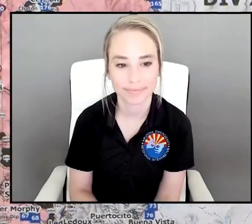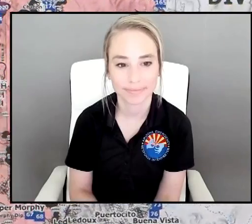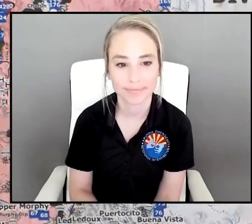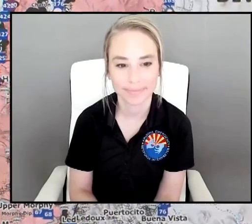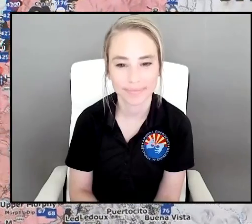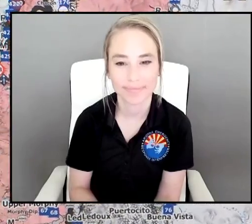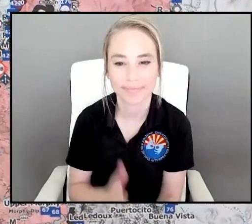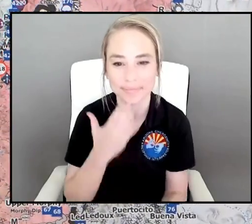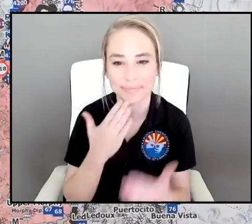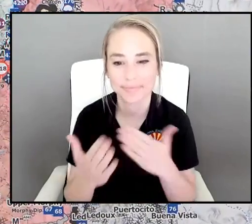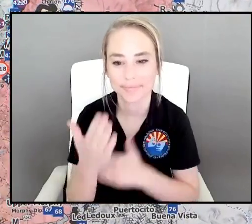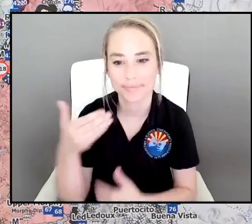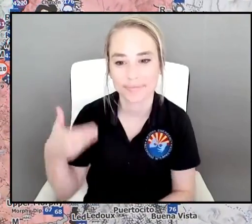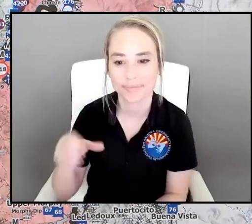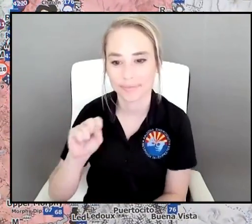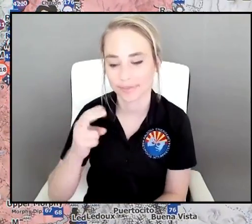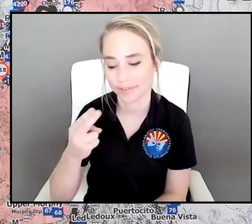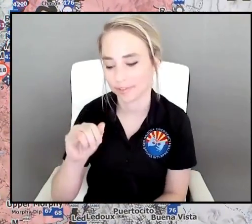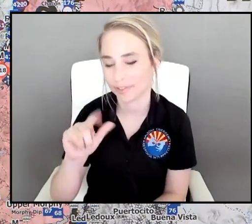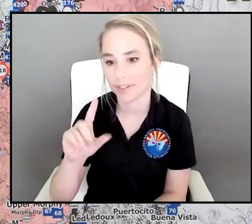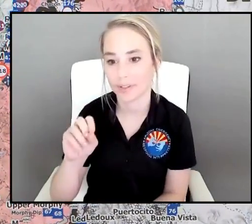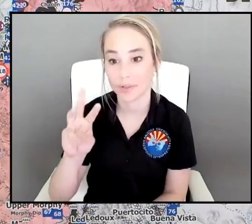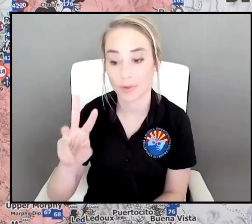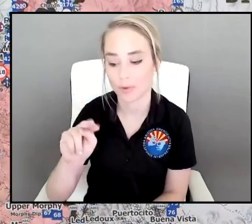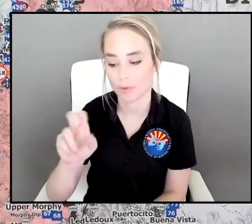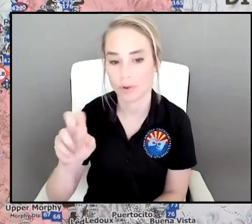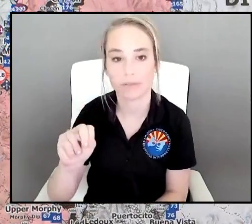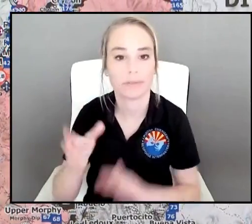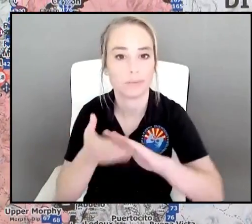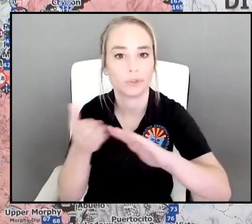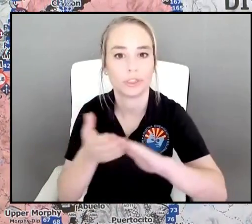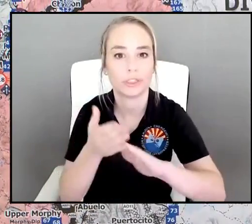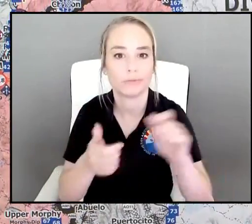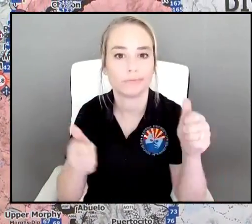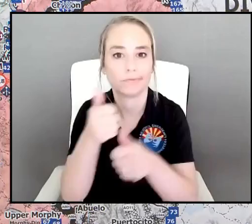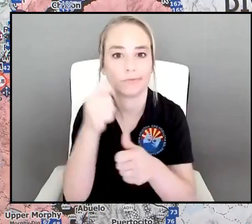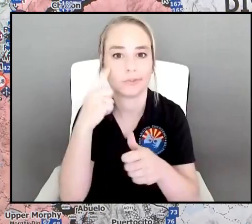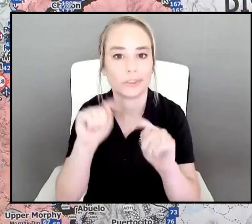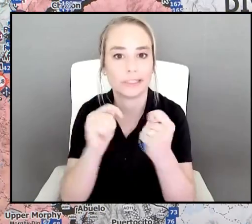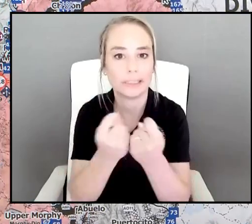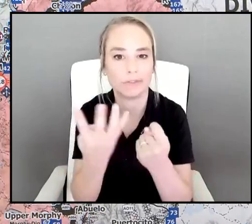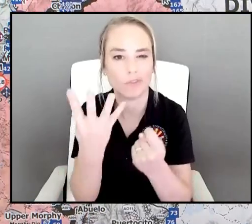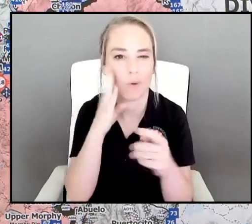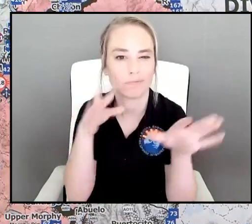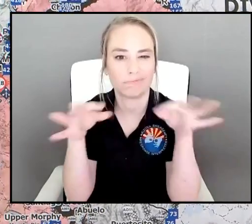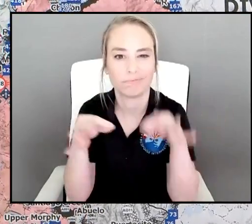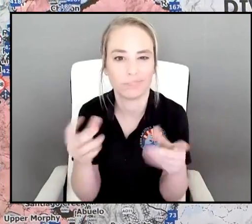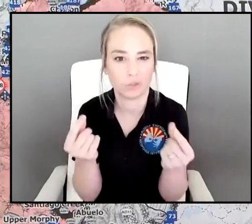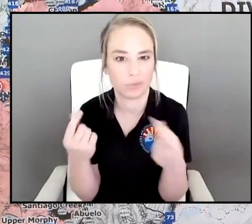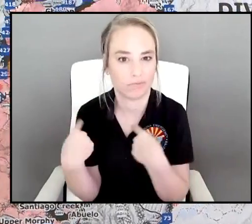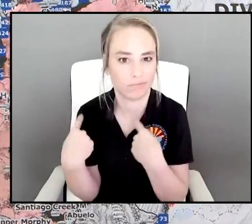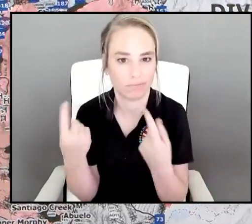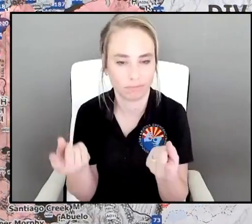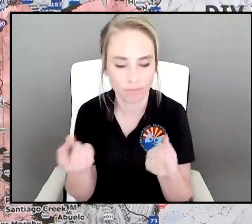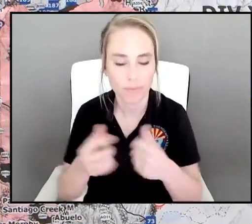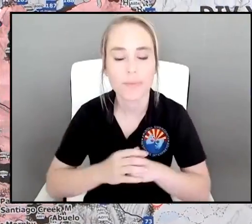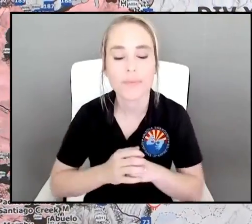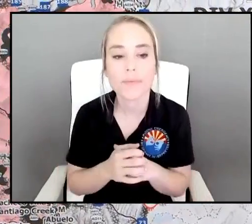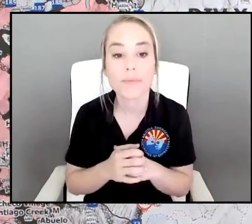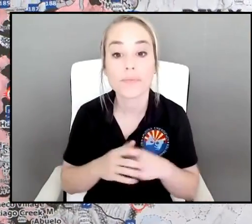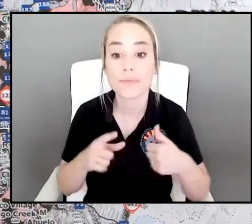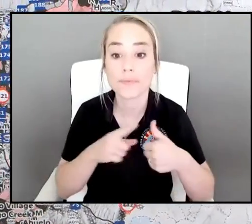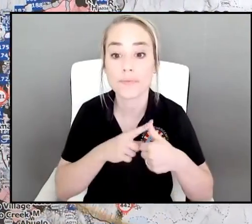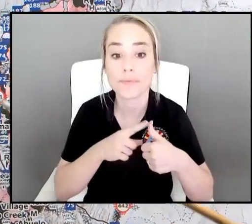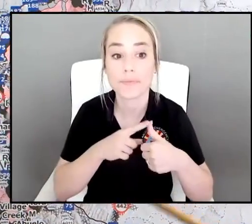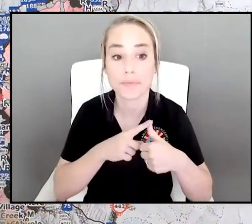All right, good morning. Shilow Norton operations for Team 4. Kind of go over what we've been doing the last couple days. We'll start at the top